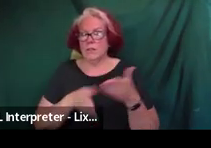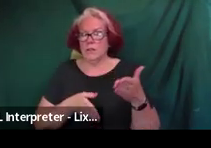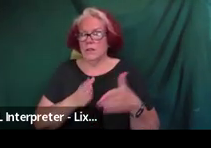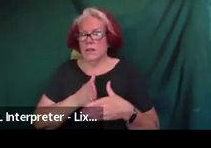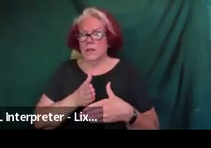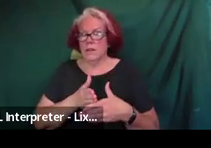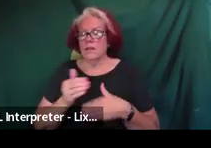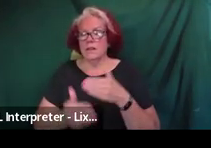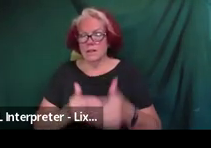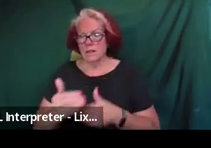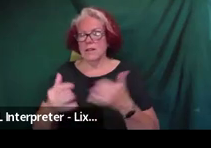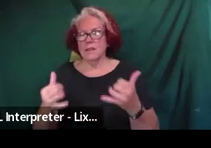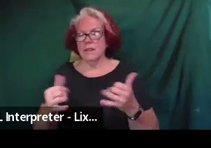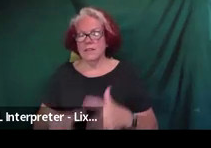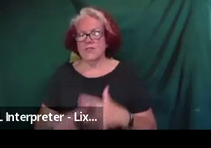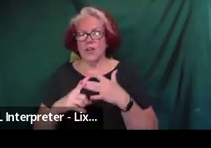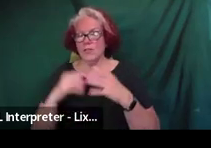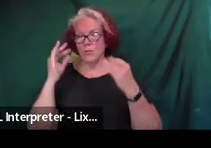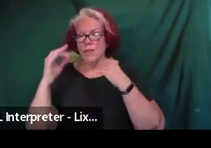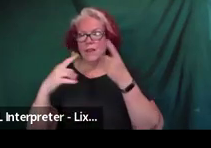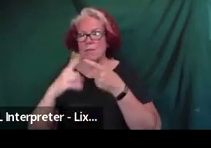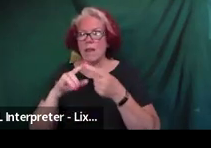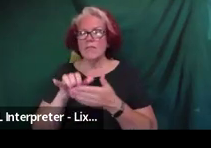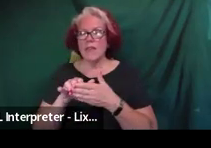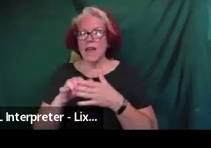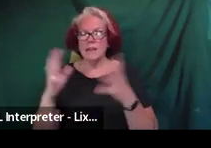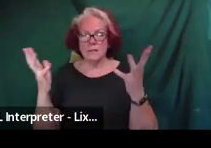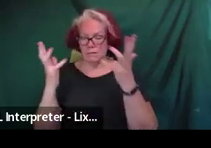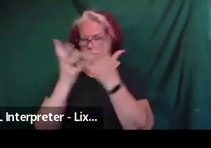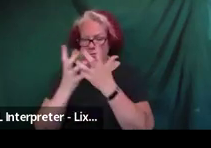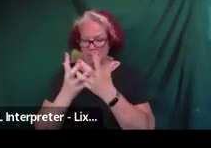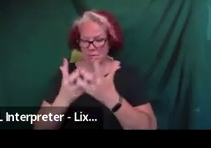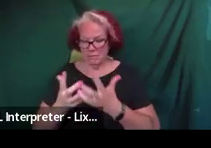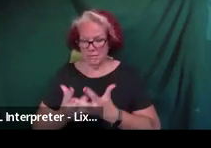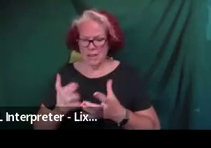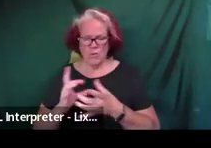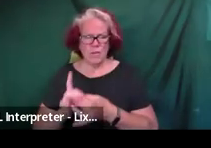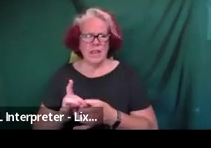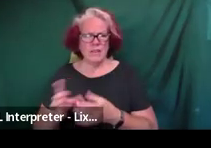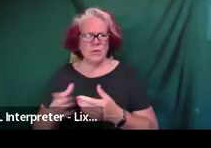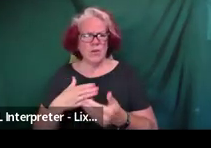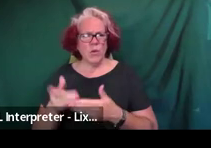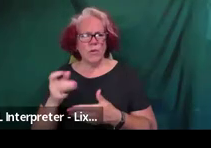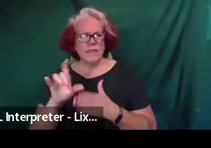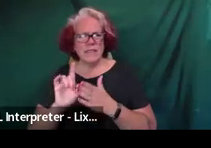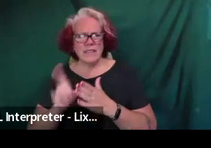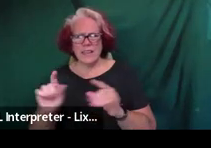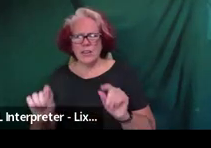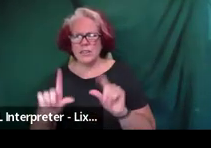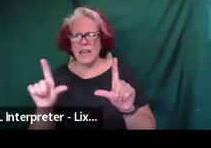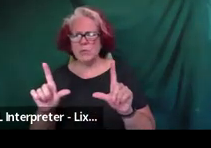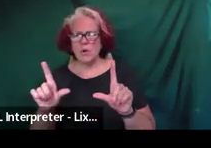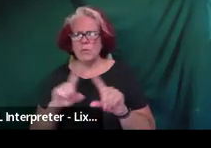of starting to think through that reconciliation, and it's related to, I don't know if this comes as in the later dashboard item, but